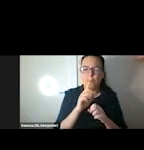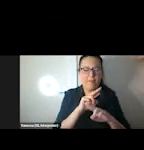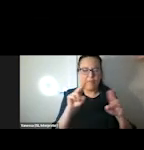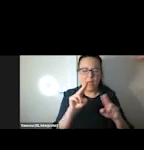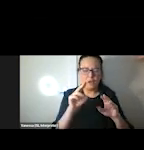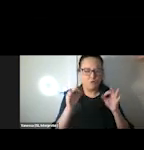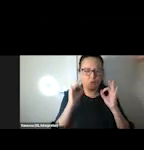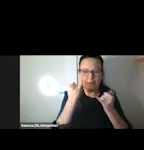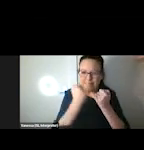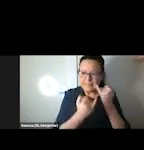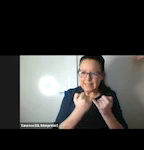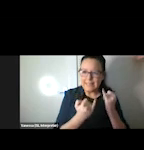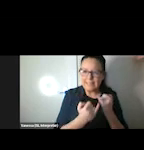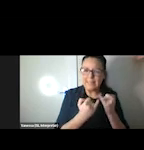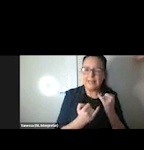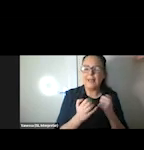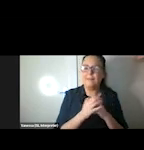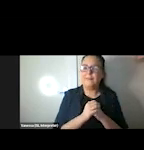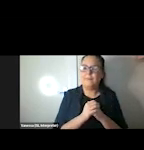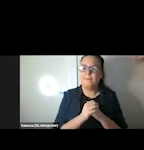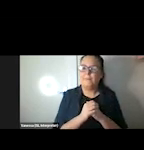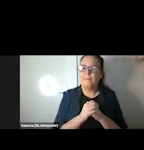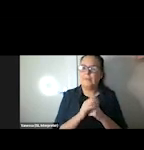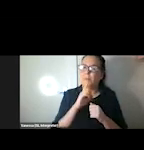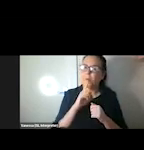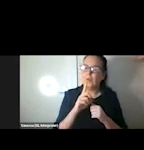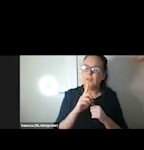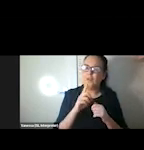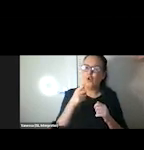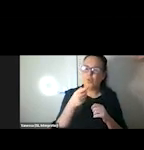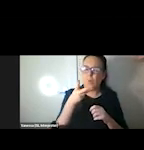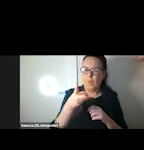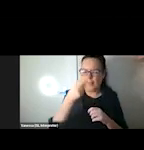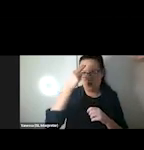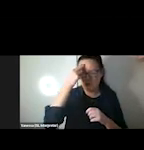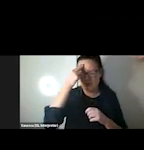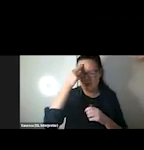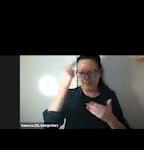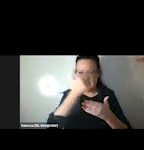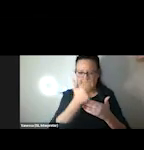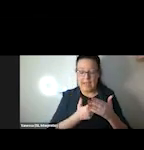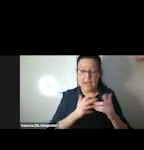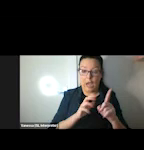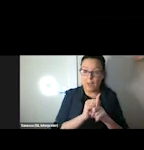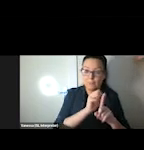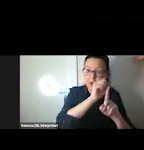detailed informative annex to the standard. But you will understand the design objectives, you will understand issues